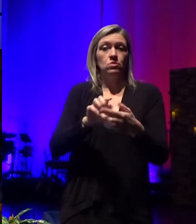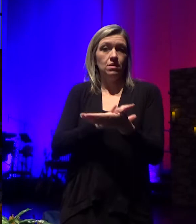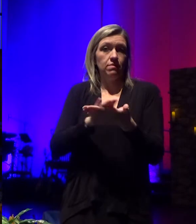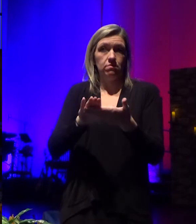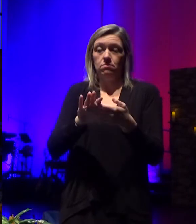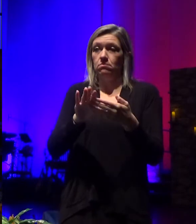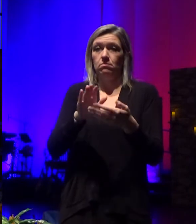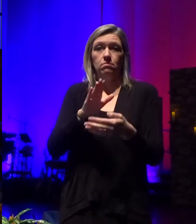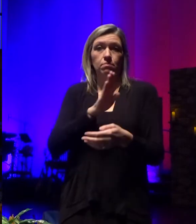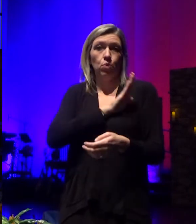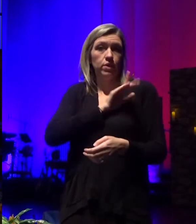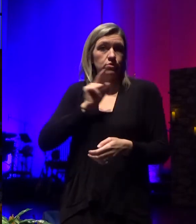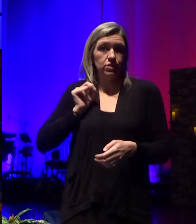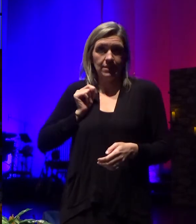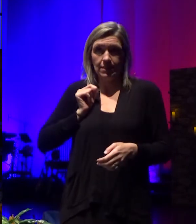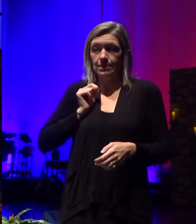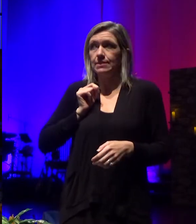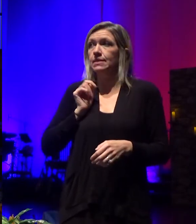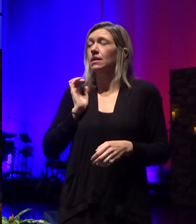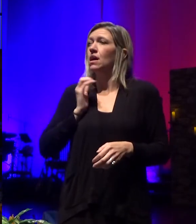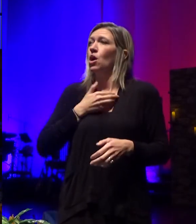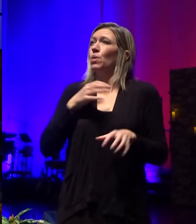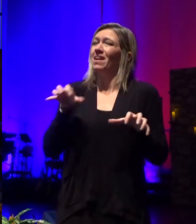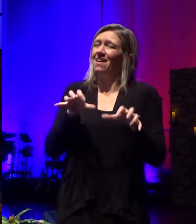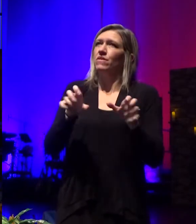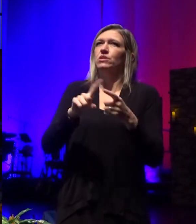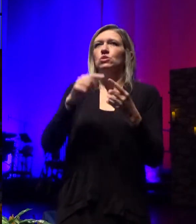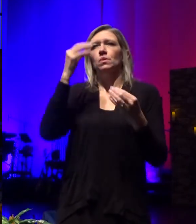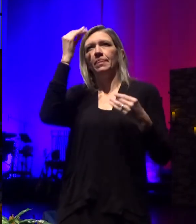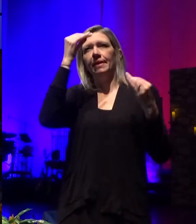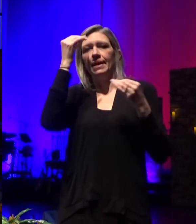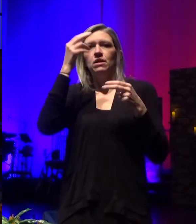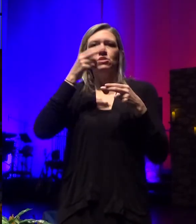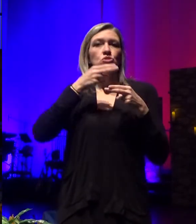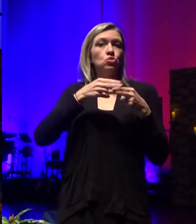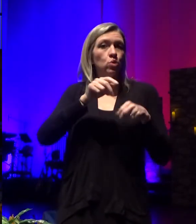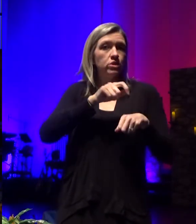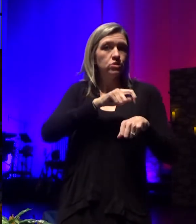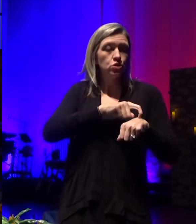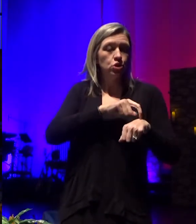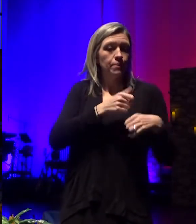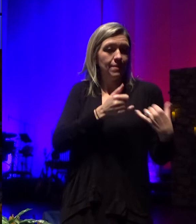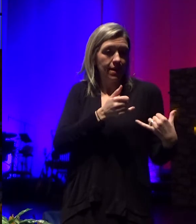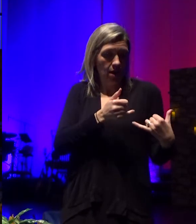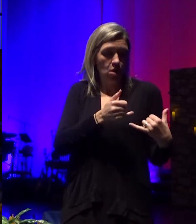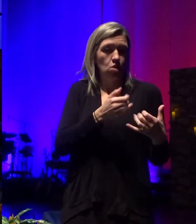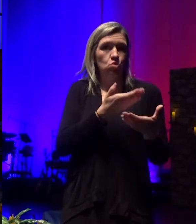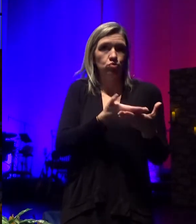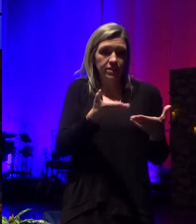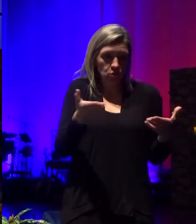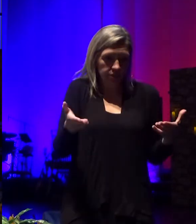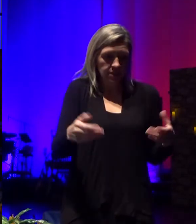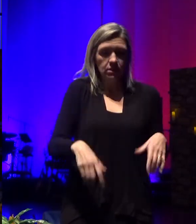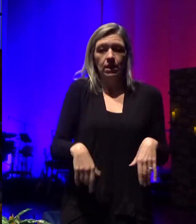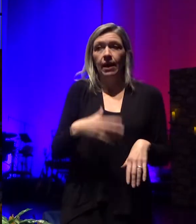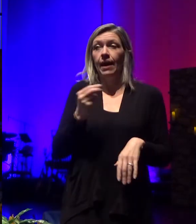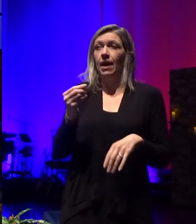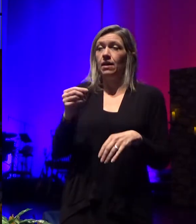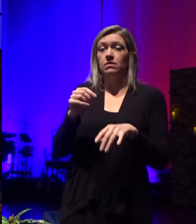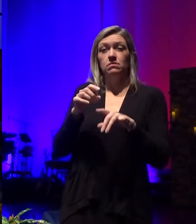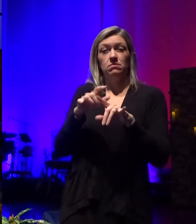trustees and to our efforts to have us think short-term now in terms of resourcing our church and as